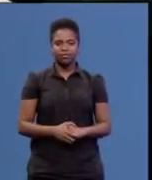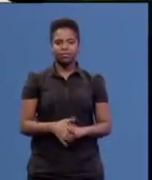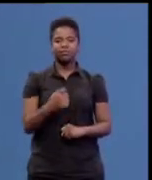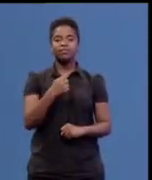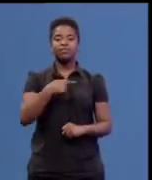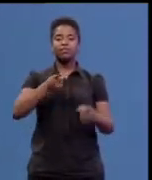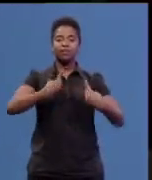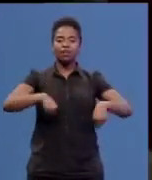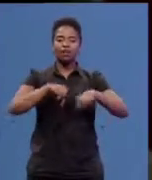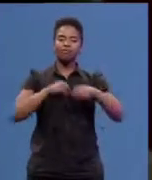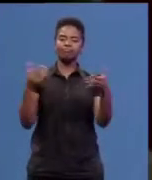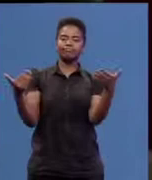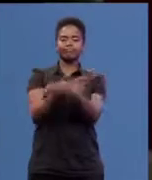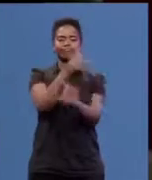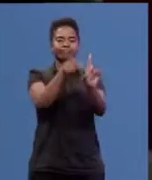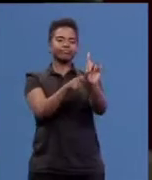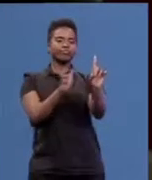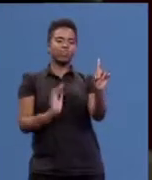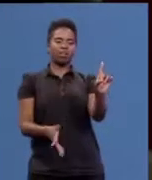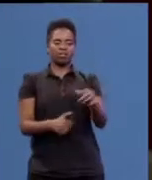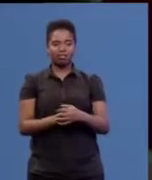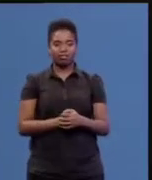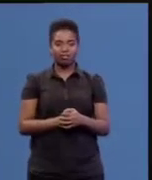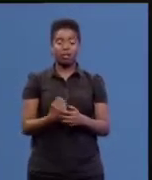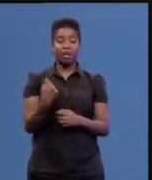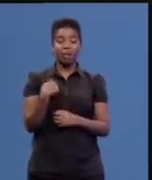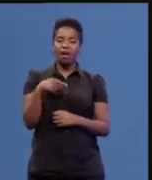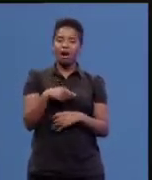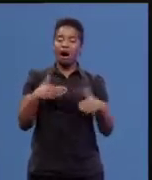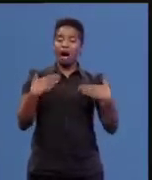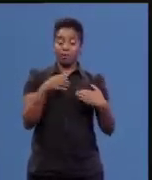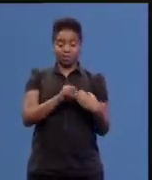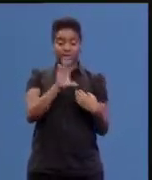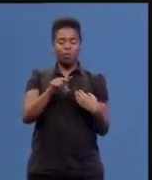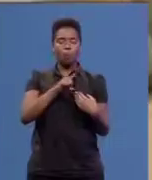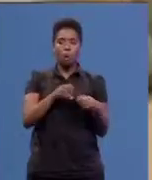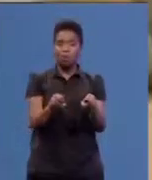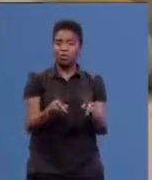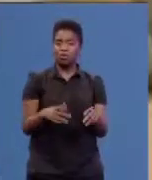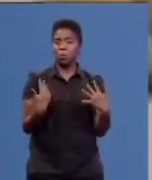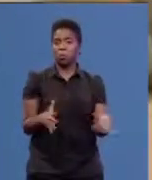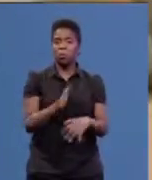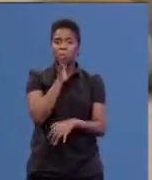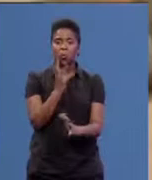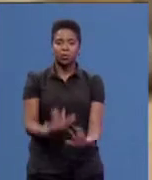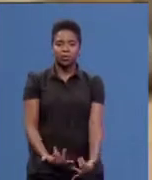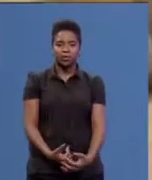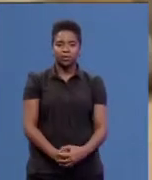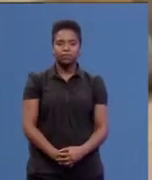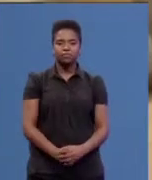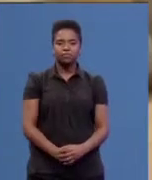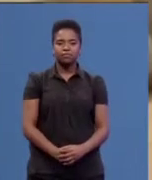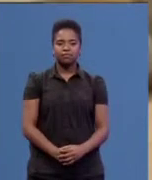legacy probeer. You know, a lot of people come to South Africa because of Mandela, because he's made opportunities for most of us. One man's impact can